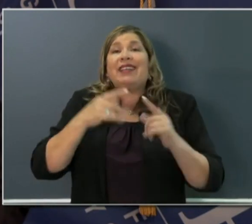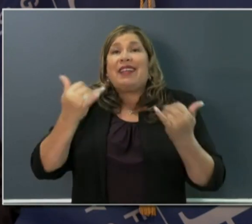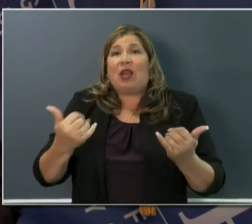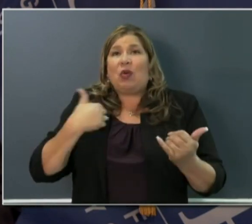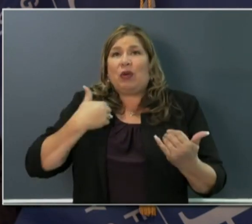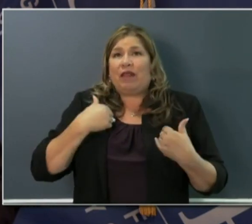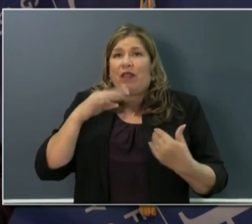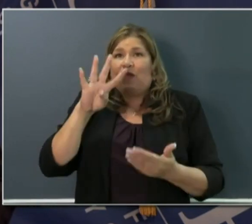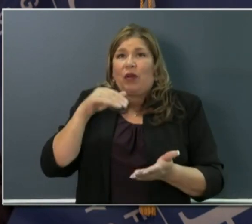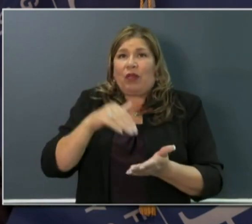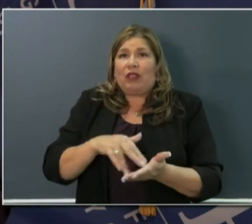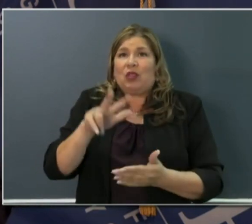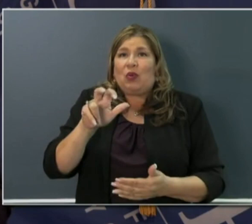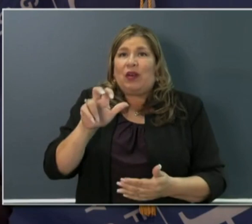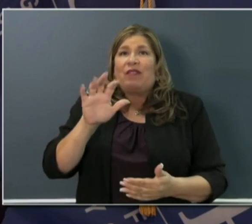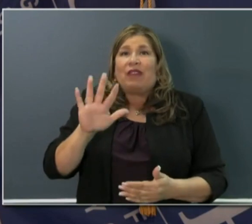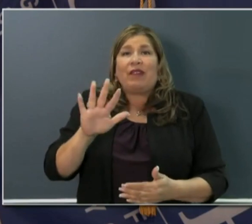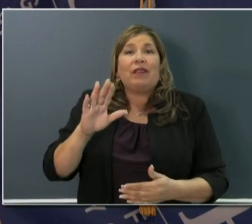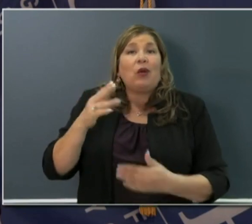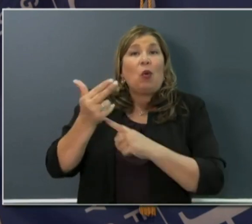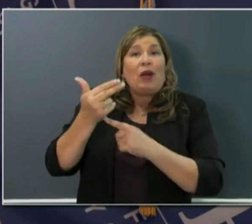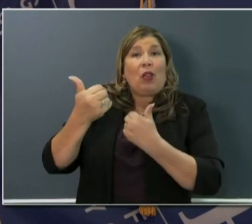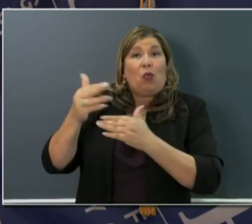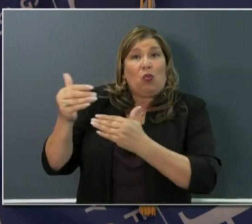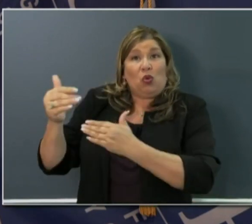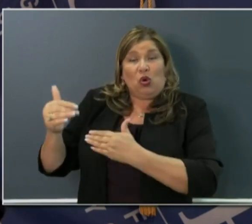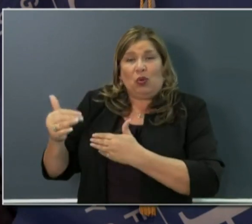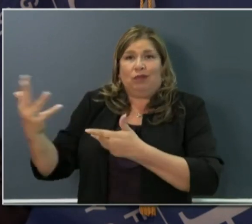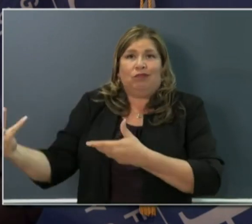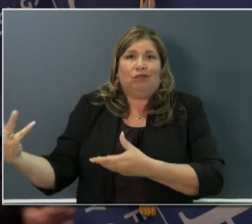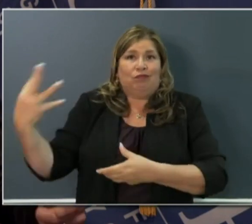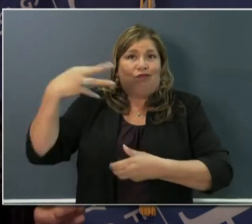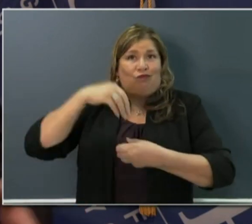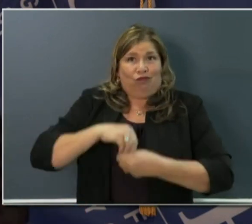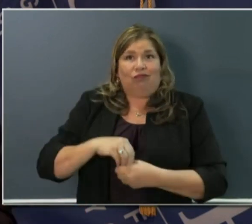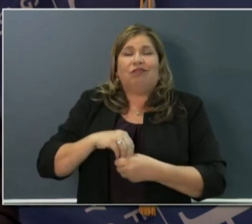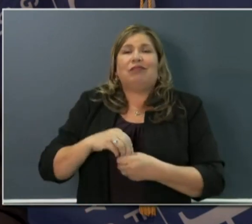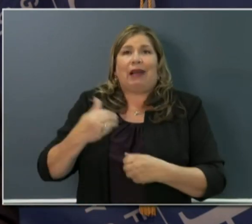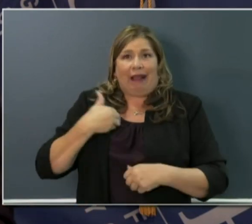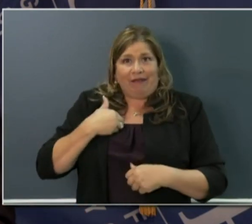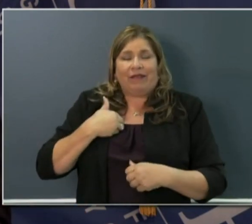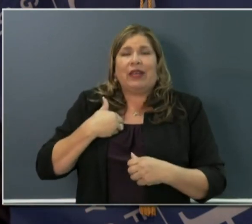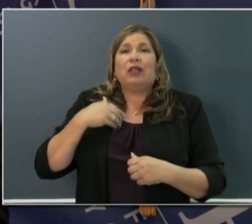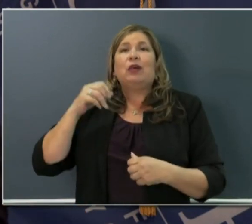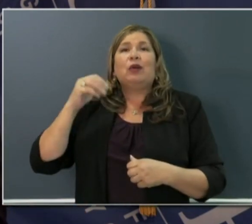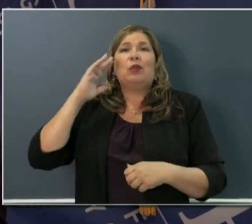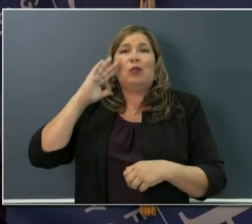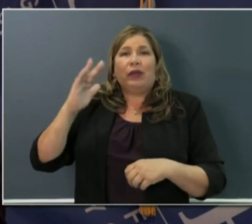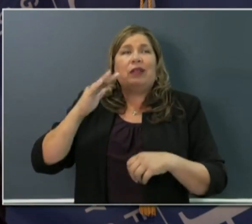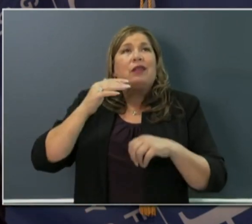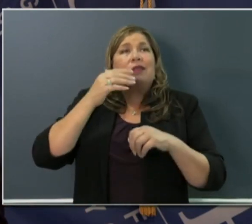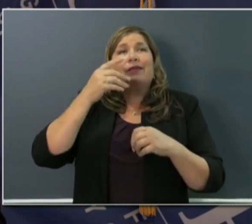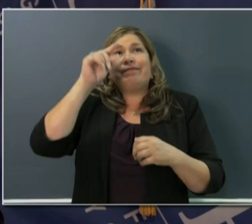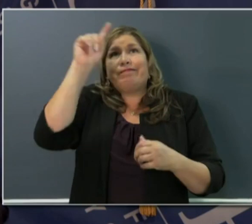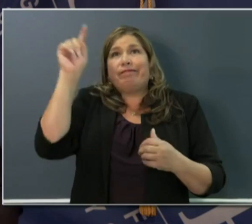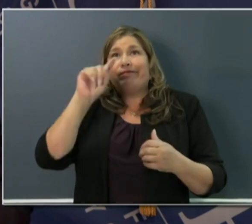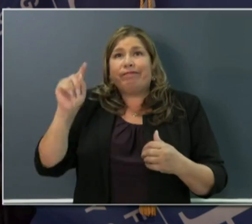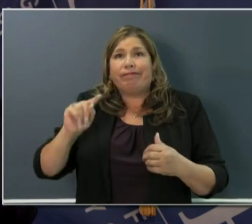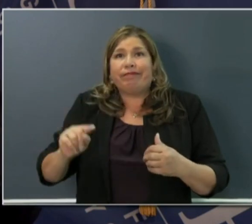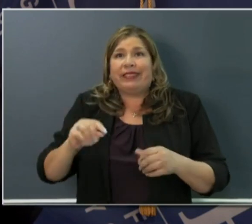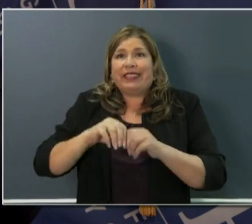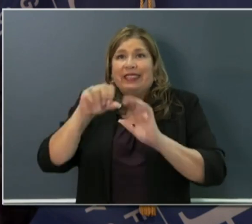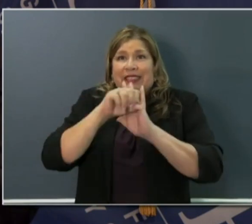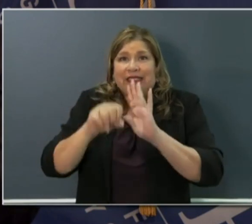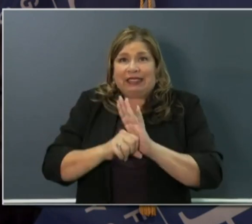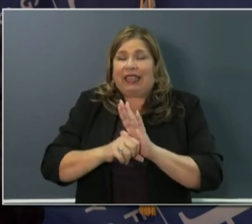4,305 hotel rooms in our portfolio, and we're making those available all across the state in real time.